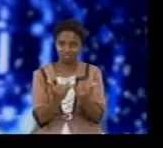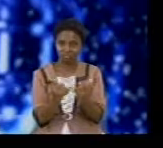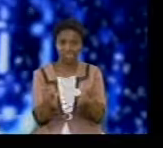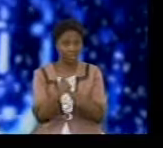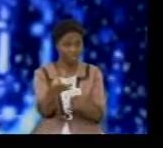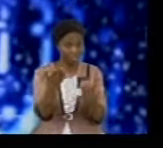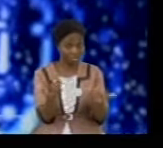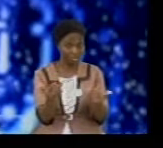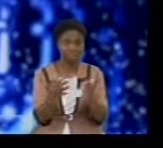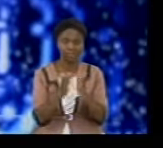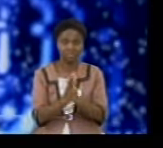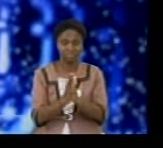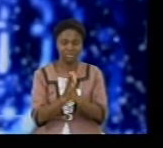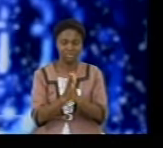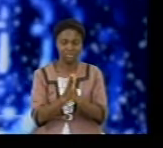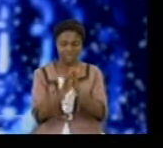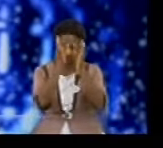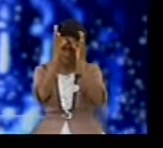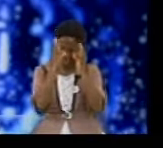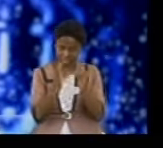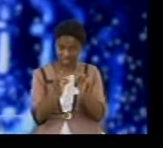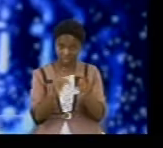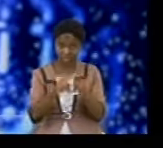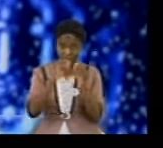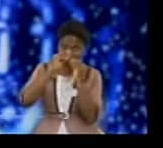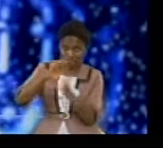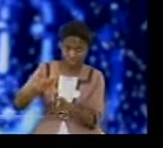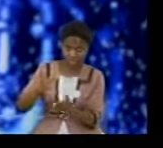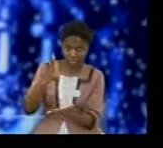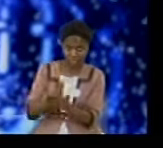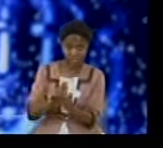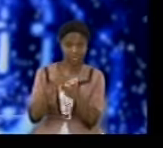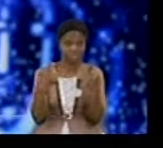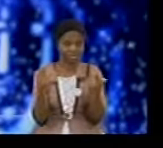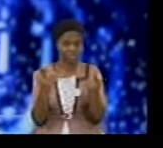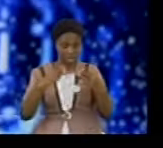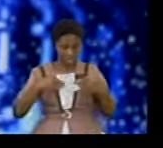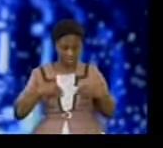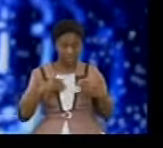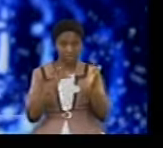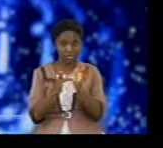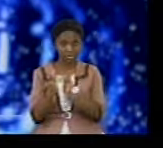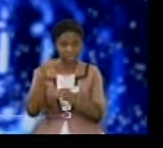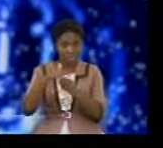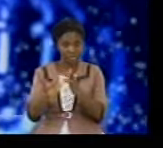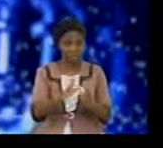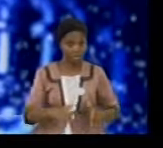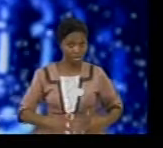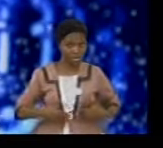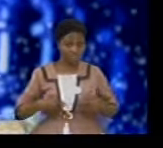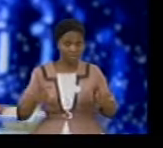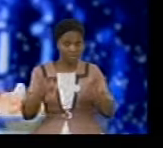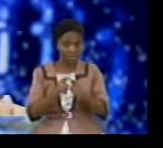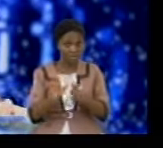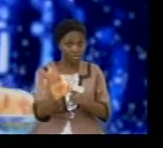are deciding to forsake your sins and to receive Jesus Christ into your life as your Lord and Savior